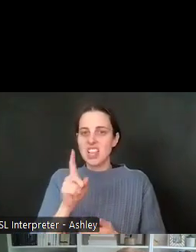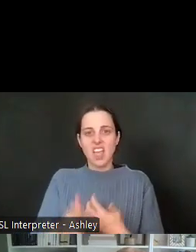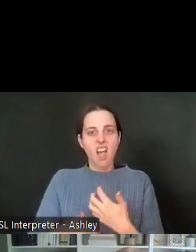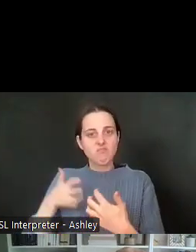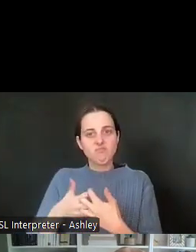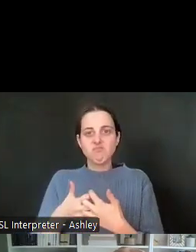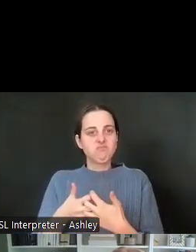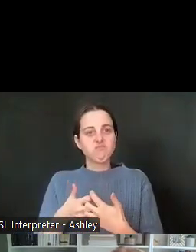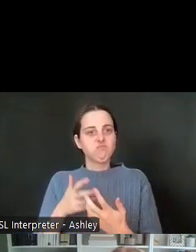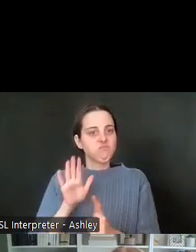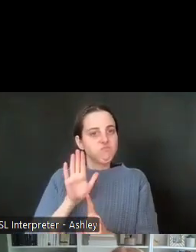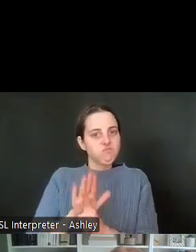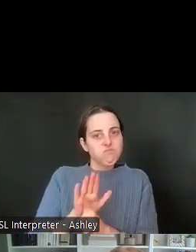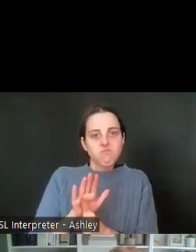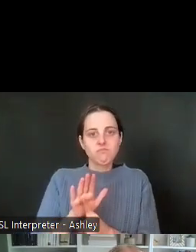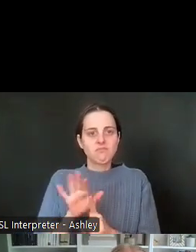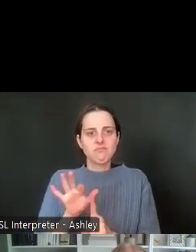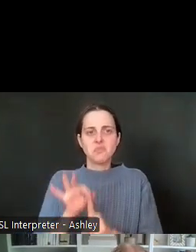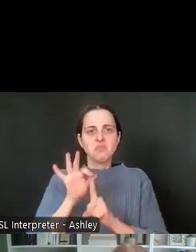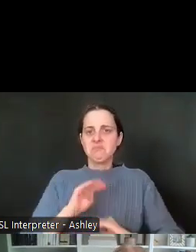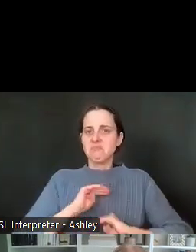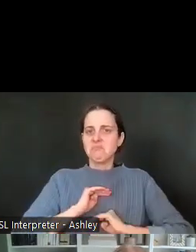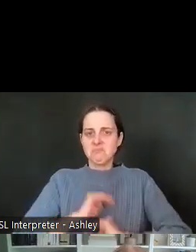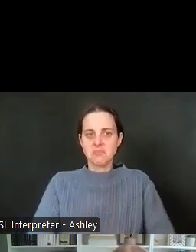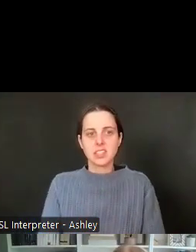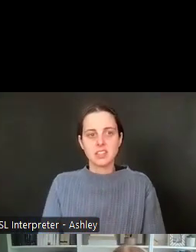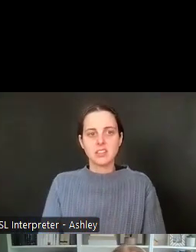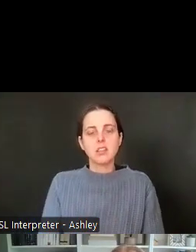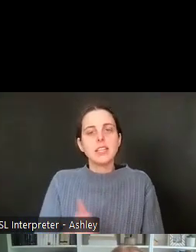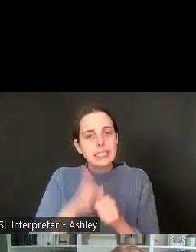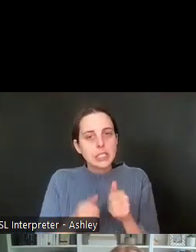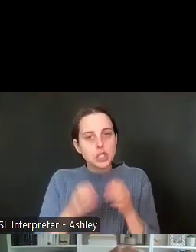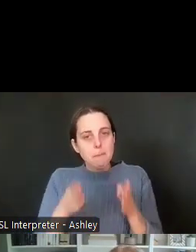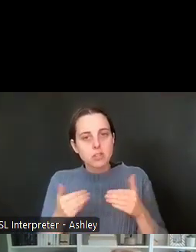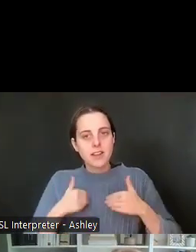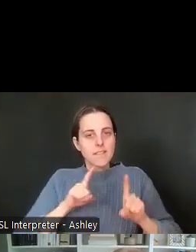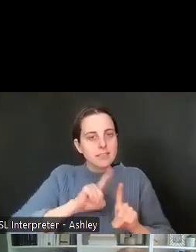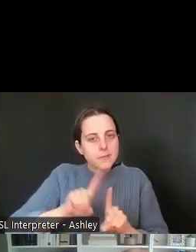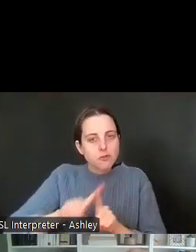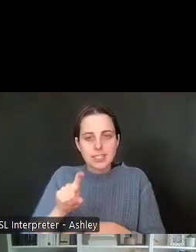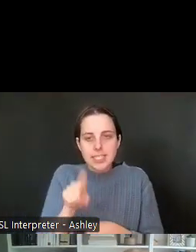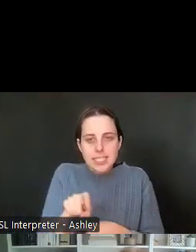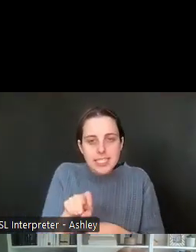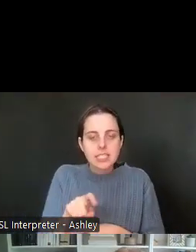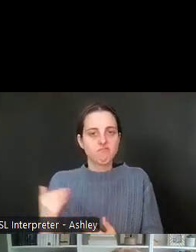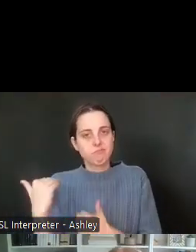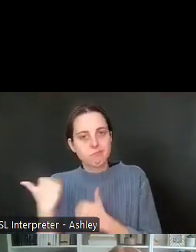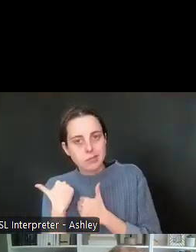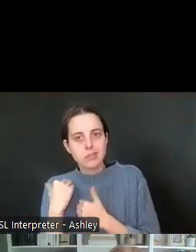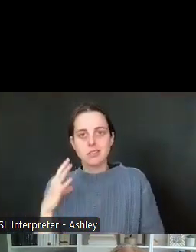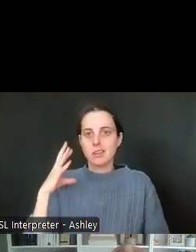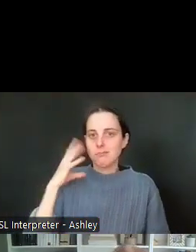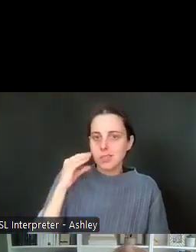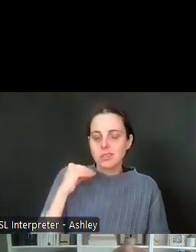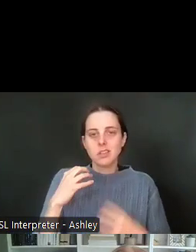satisfactory. It goes on to say that it differs across individuals because we have different needs, responsibilities, values,